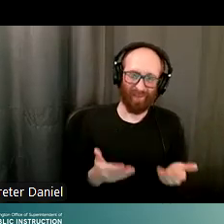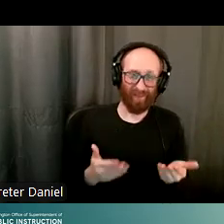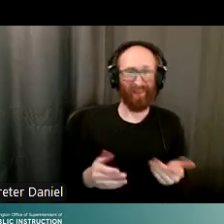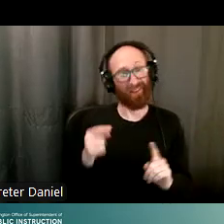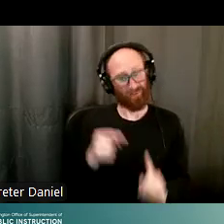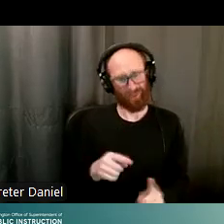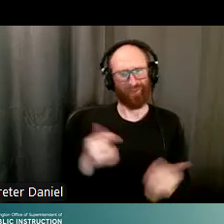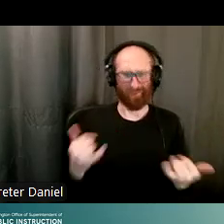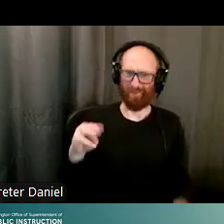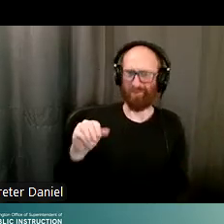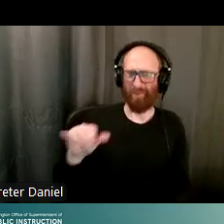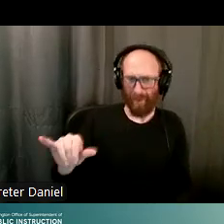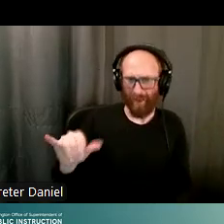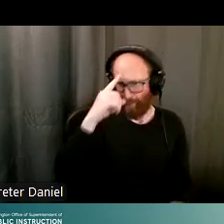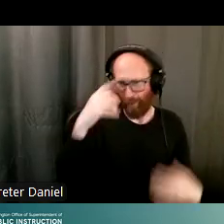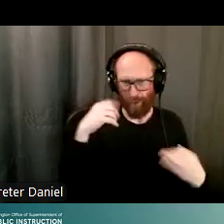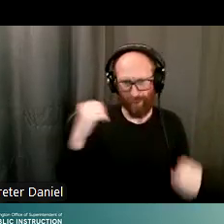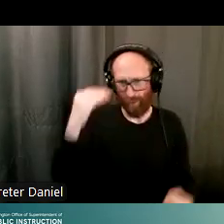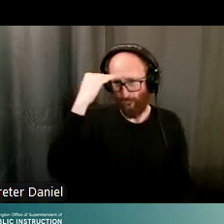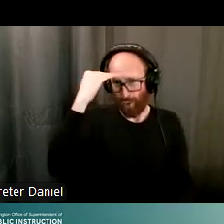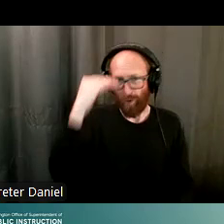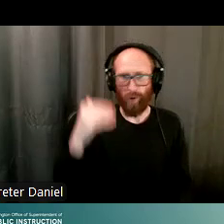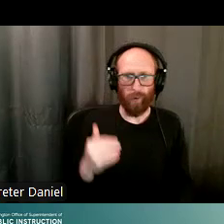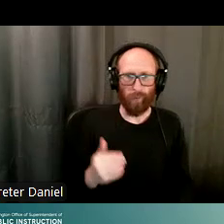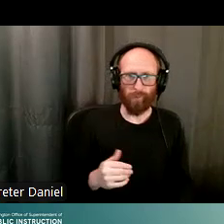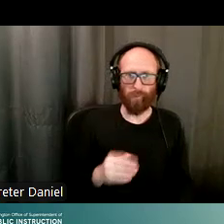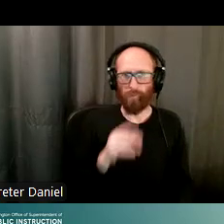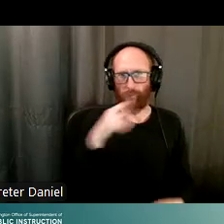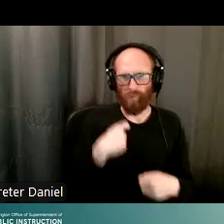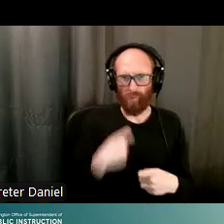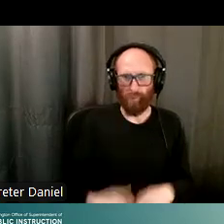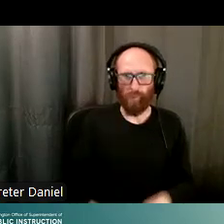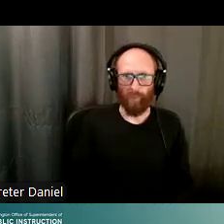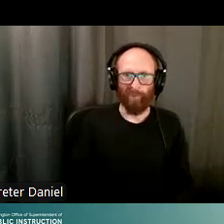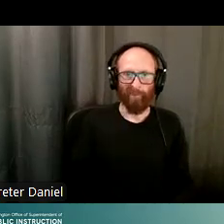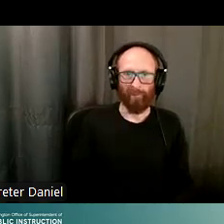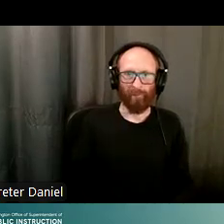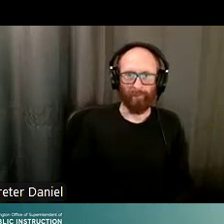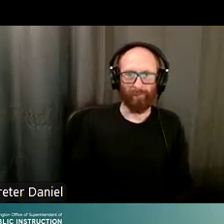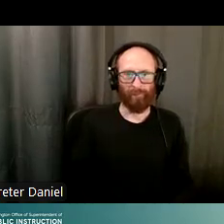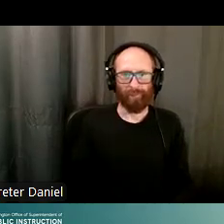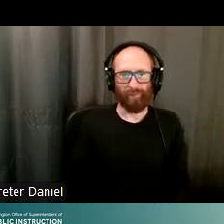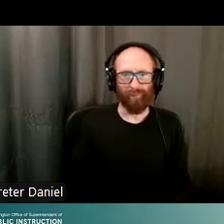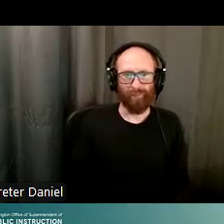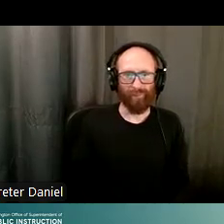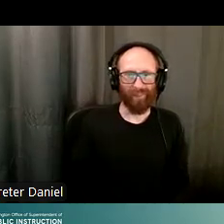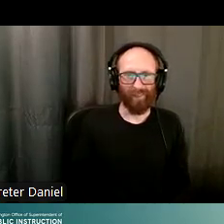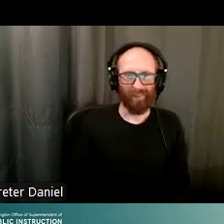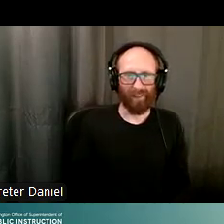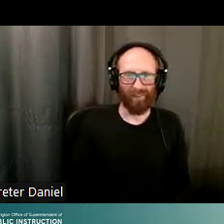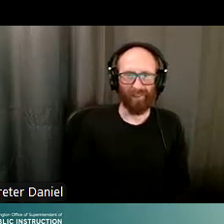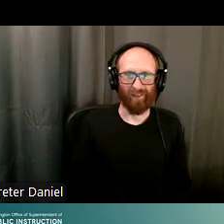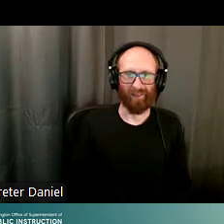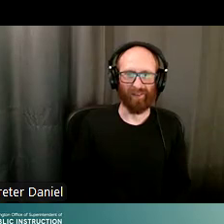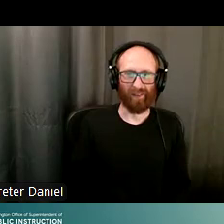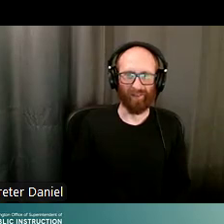Health Awareness. Muchas gracias por invitarme. Voy a dar honor a mi comunidad y hablar en español porque